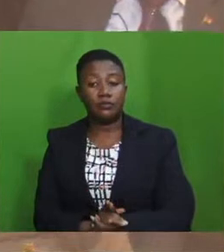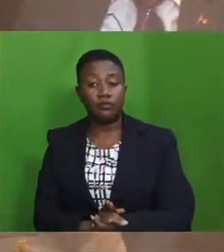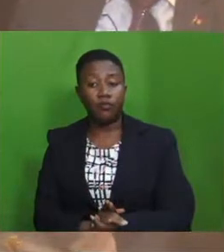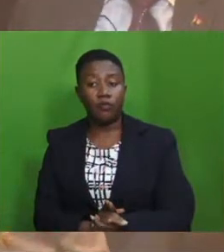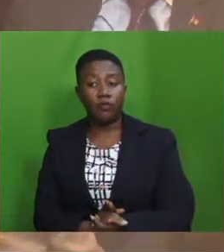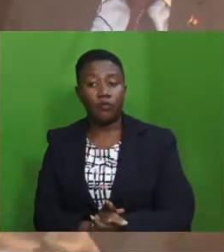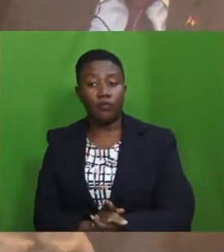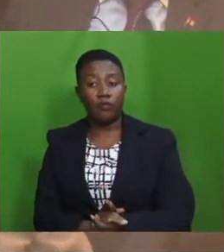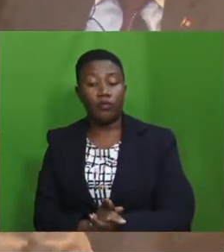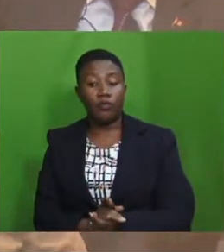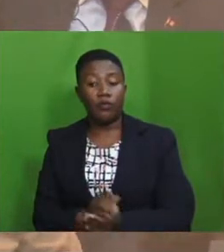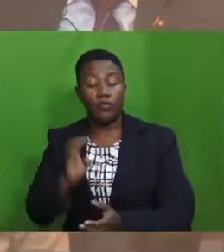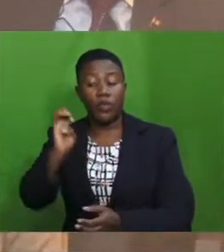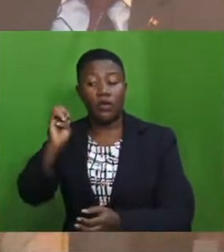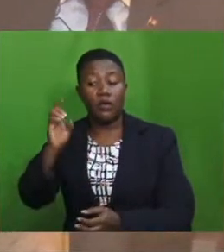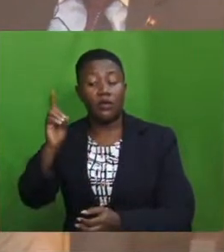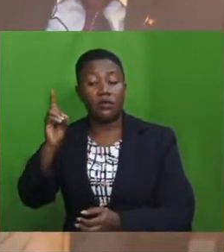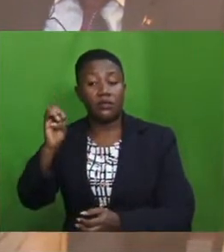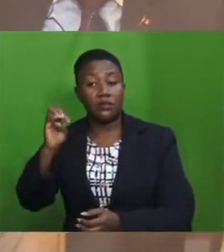Edeltrudes